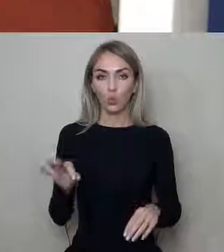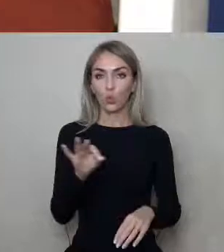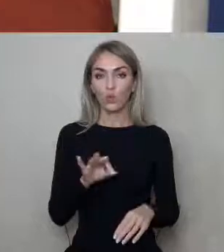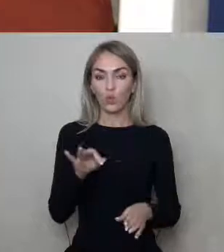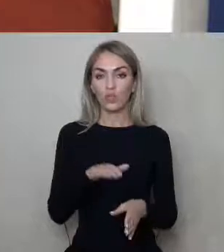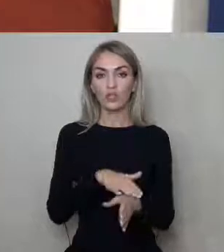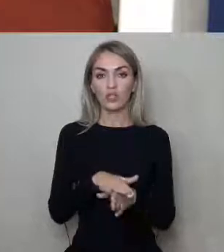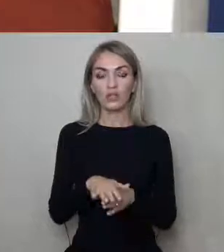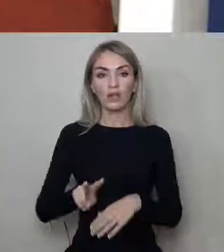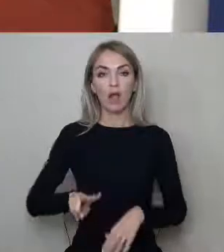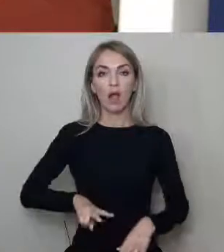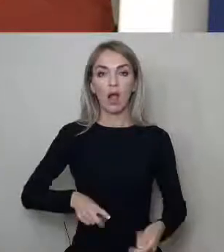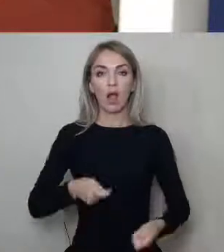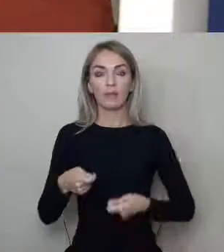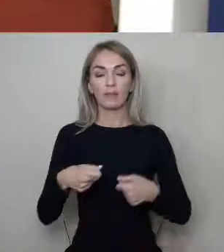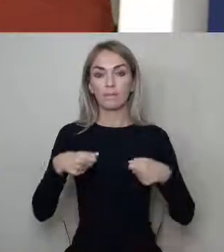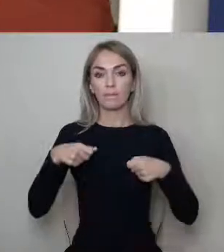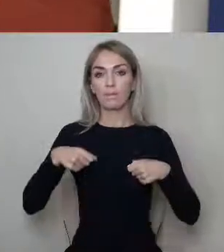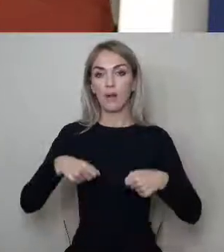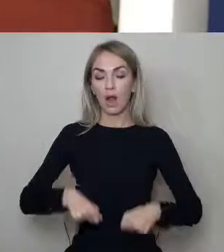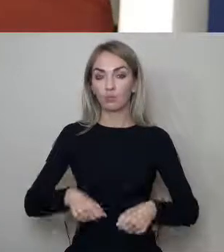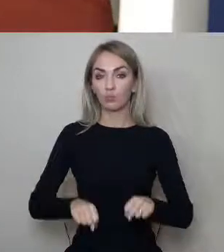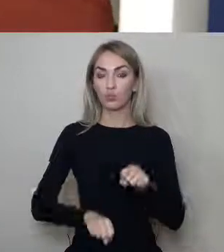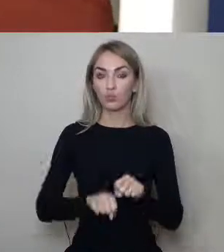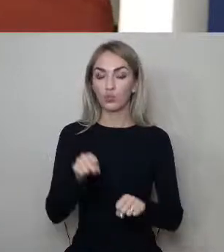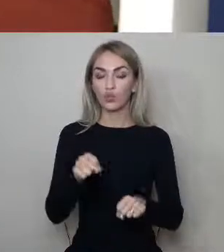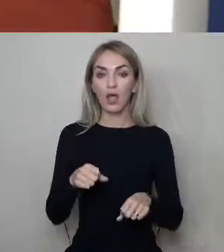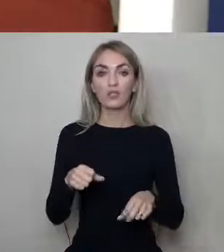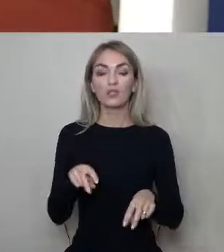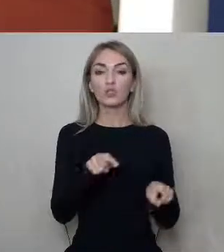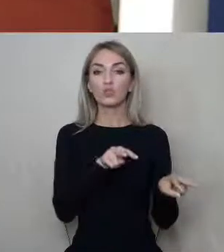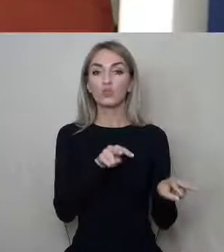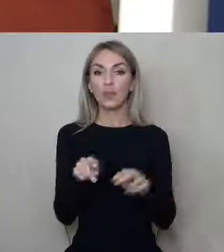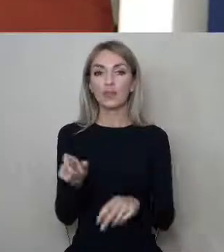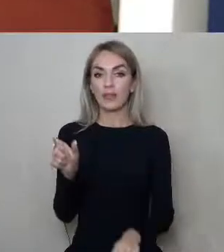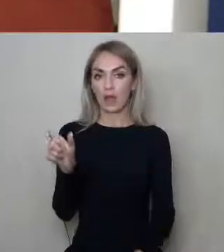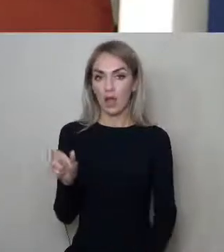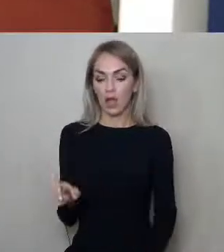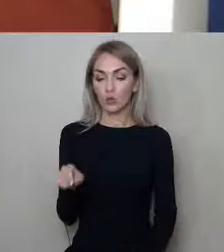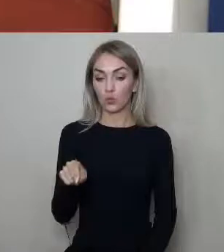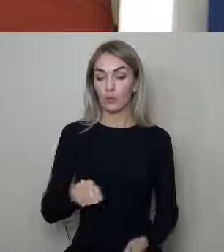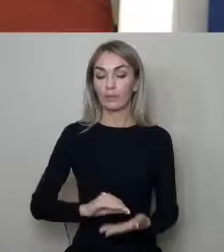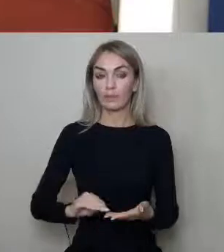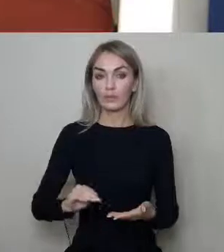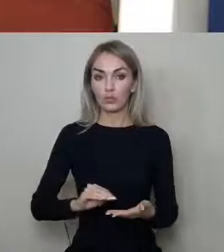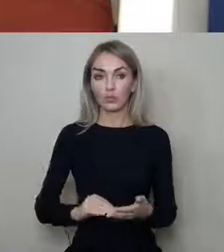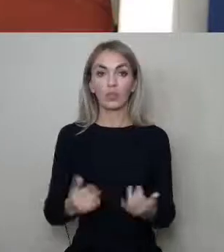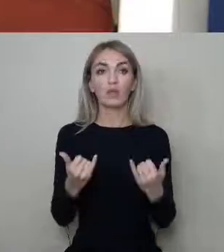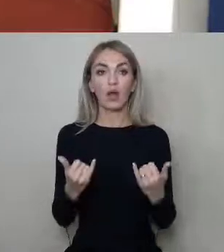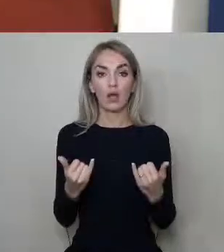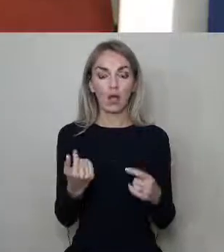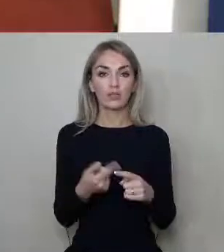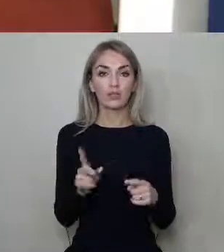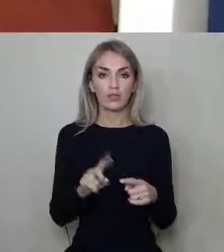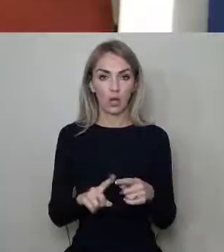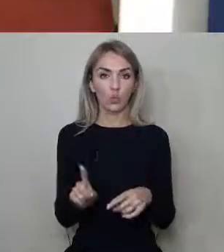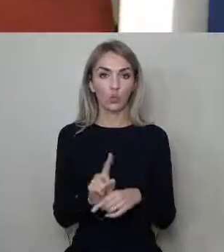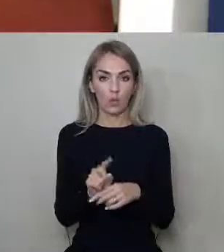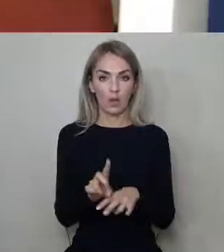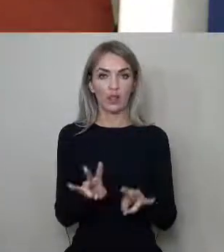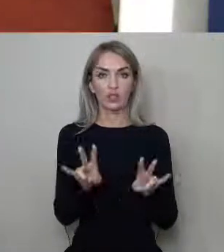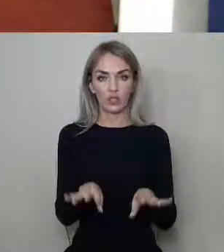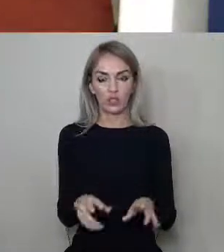to issue protocols on administrative offenses by observers. And they say that at the moment the provision